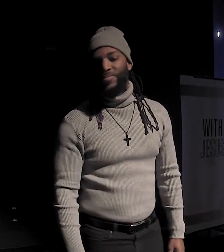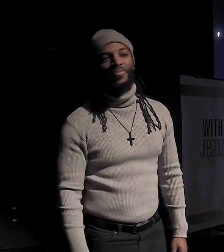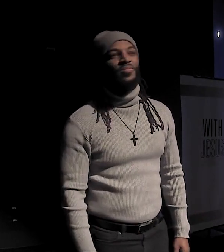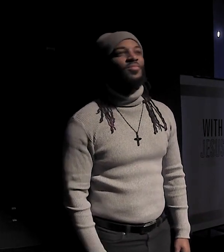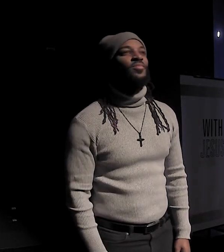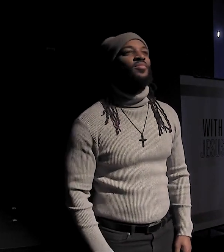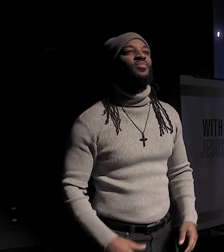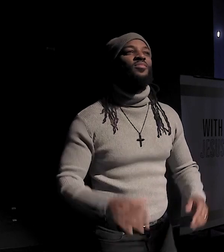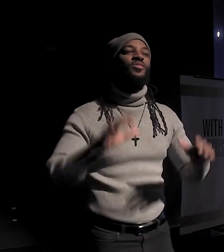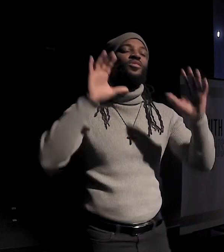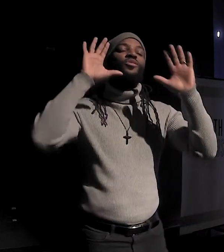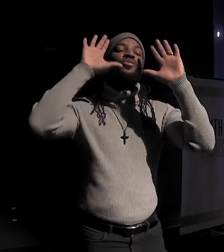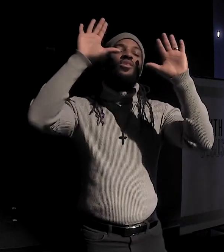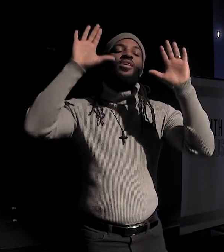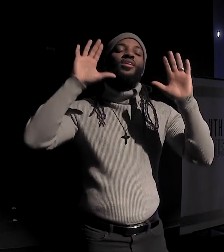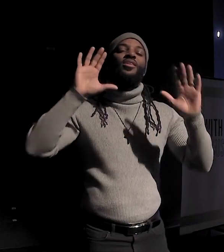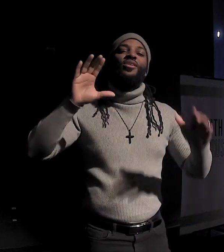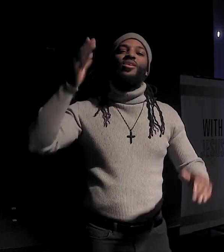Oh, great.